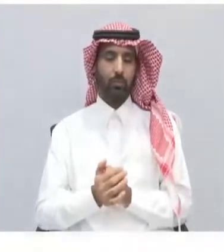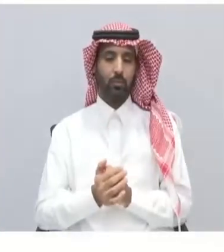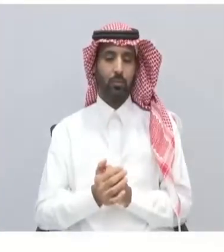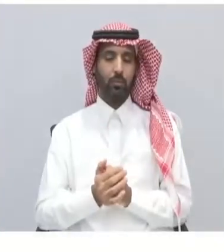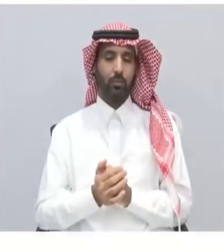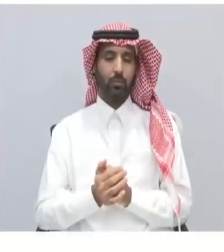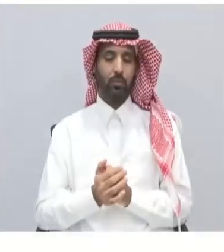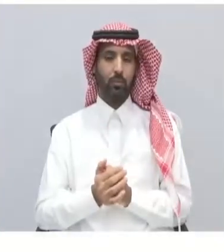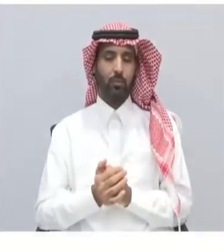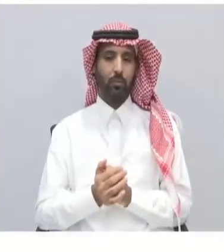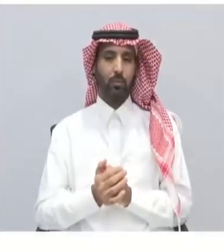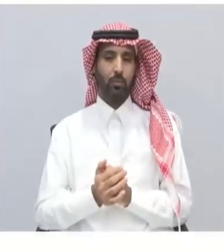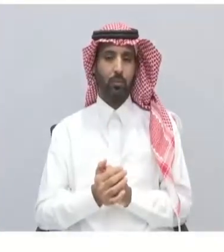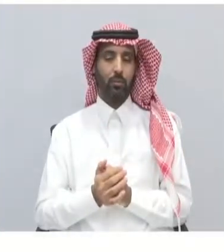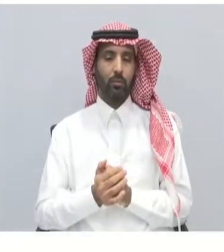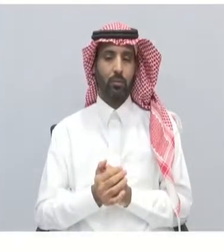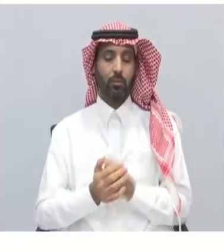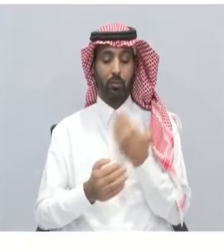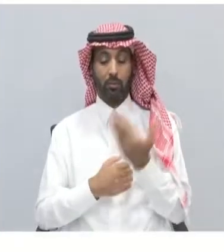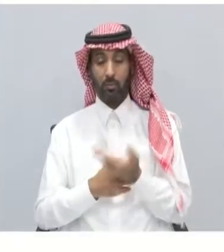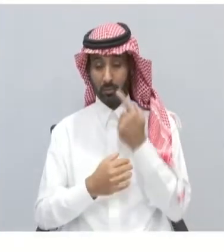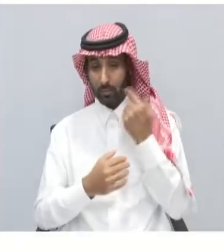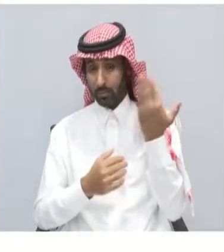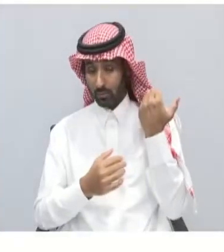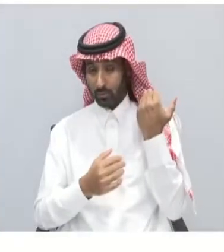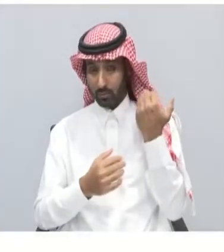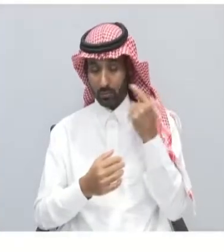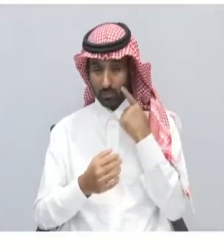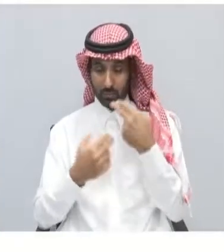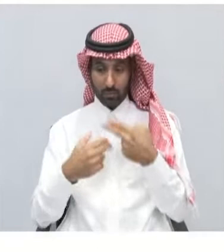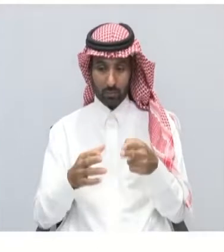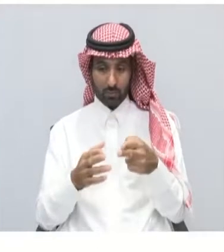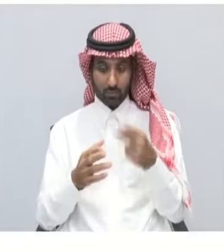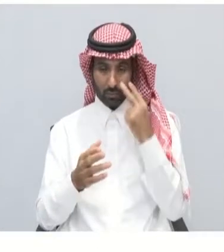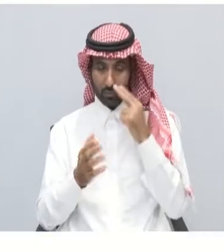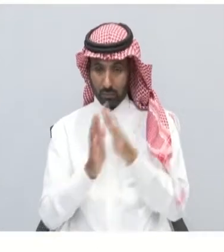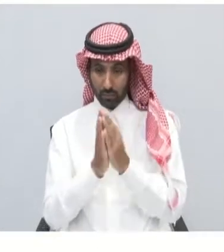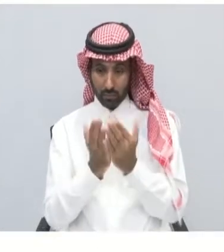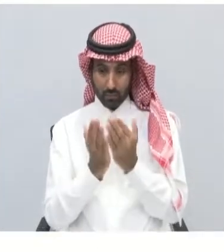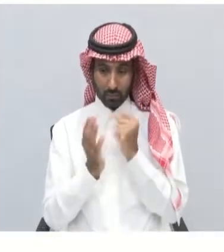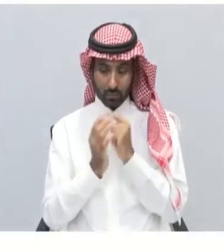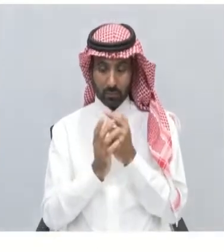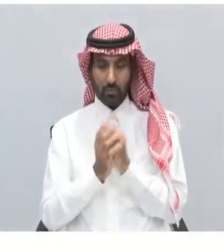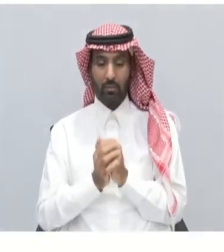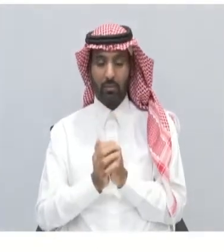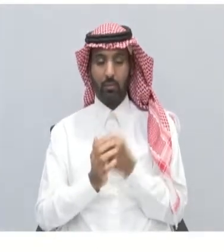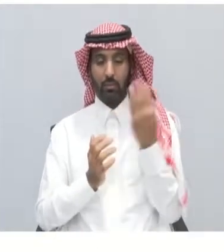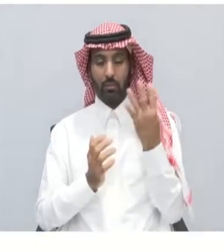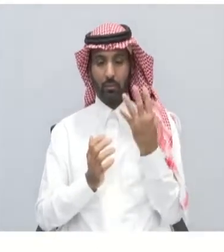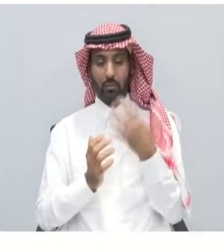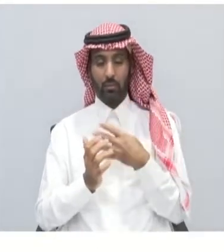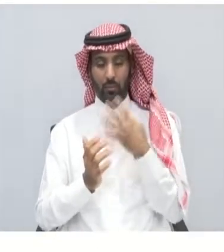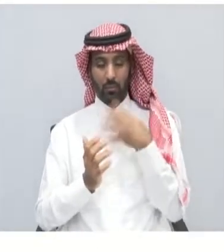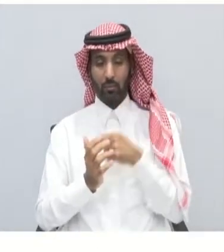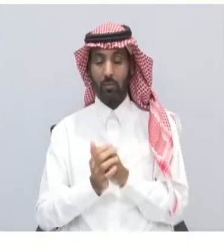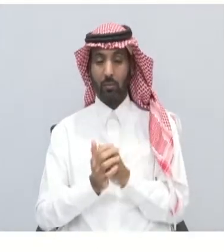Okay, so before we start, I want you to open your books, page 44 and